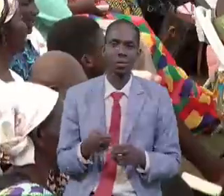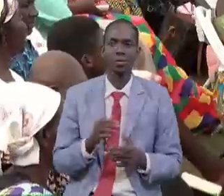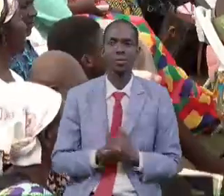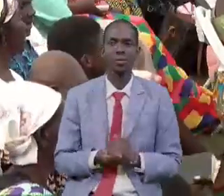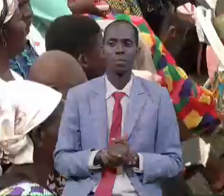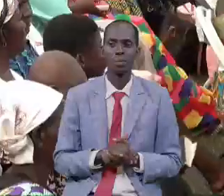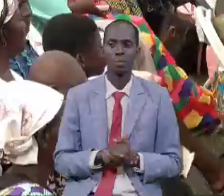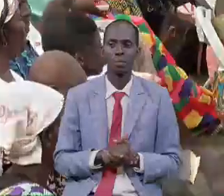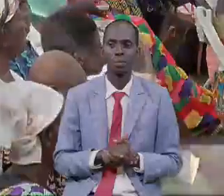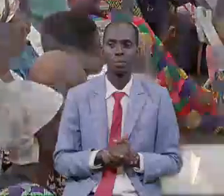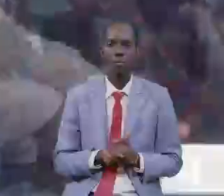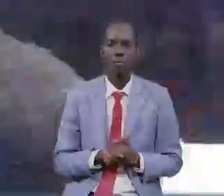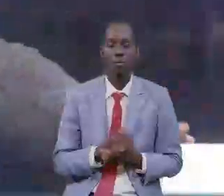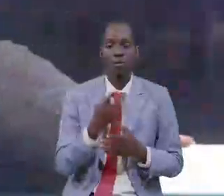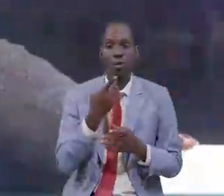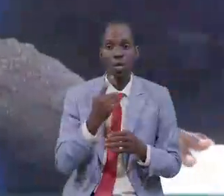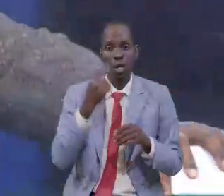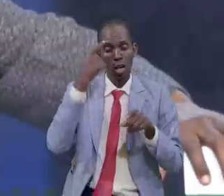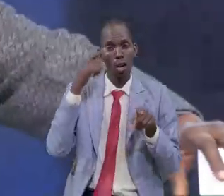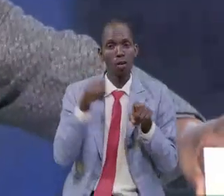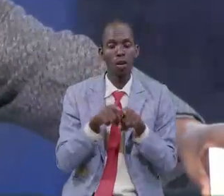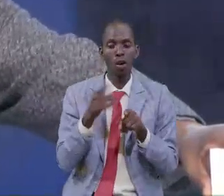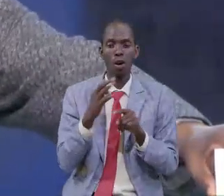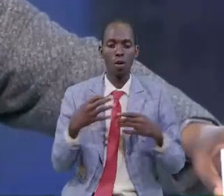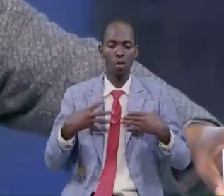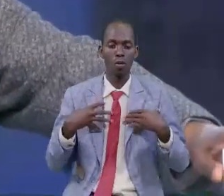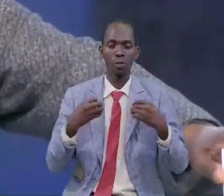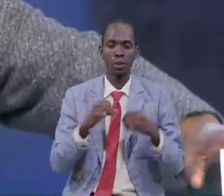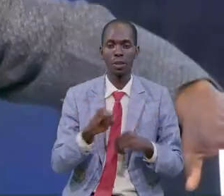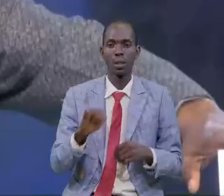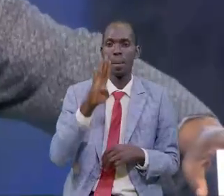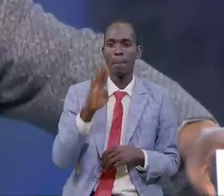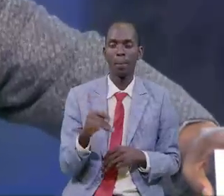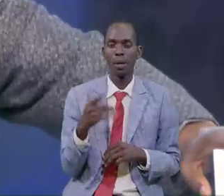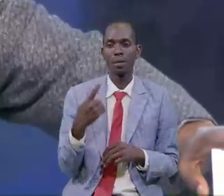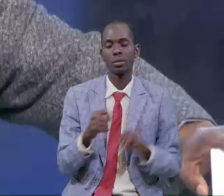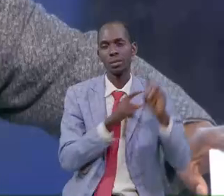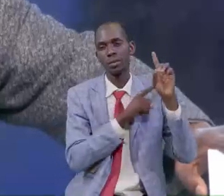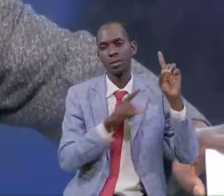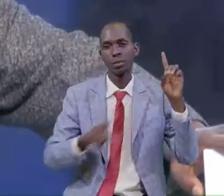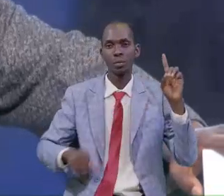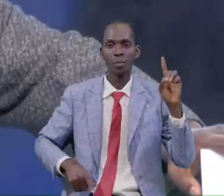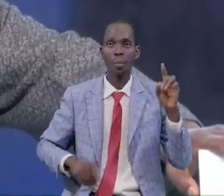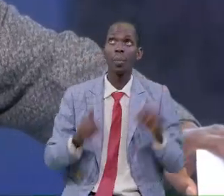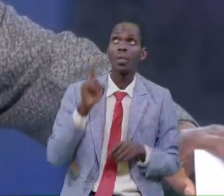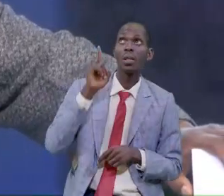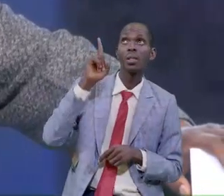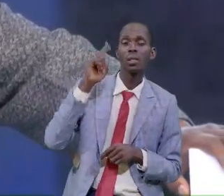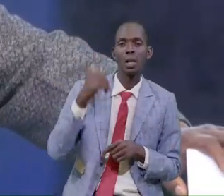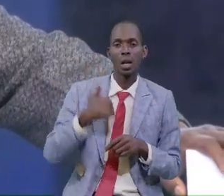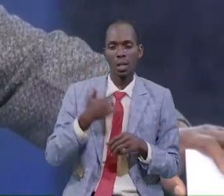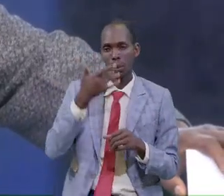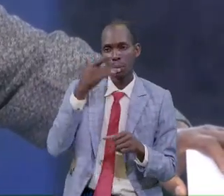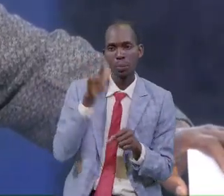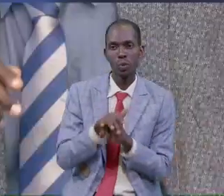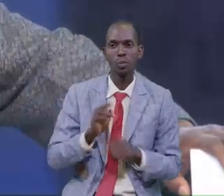The covenant of healing by the Lord. He has promised us that